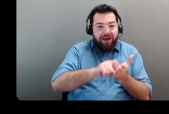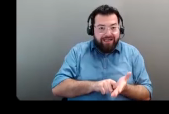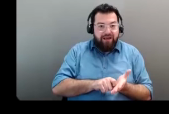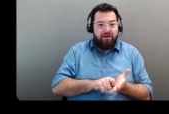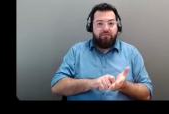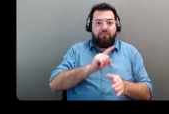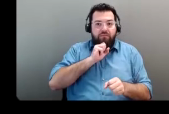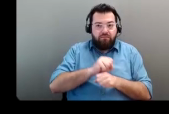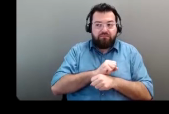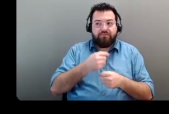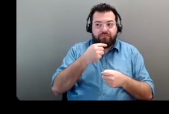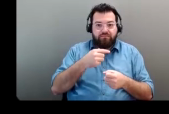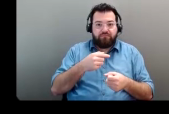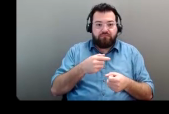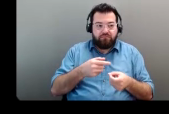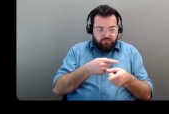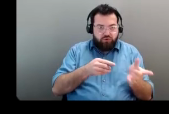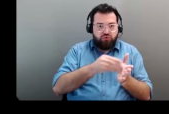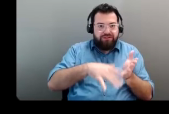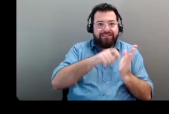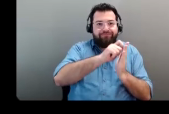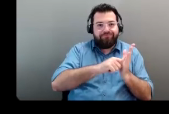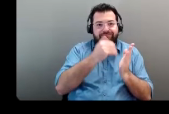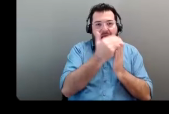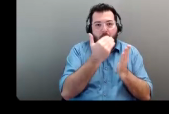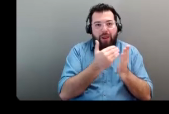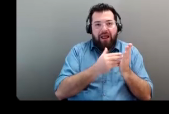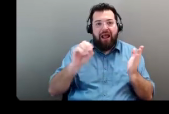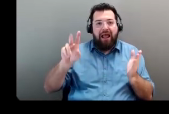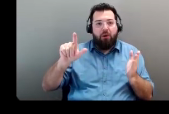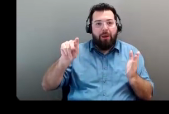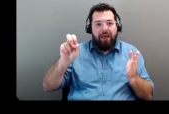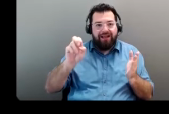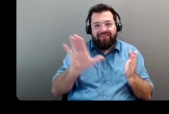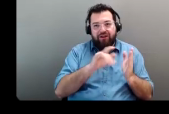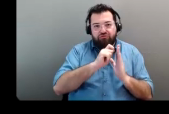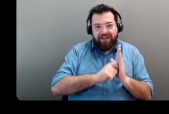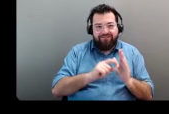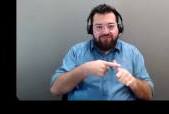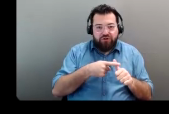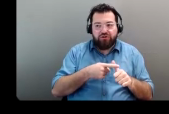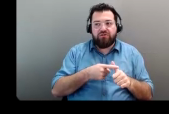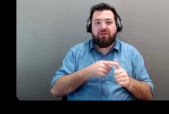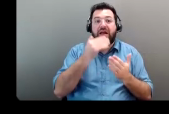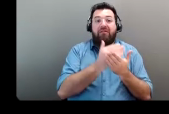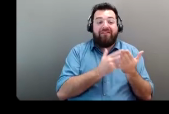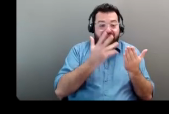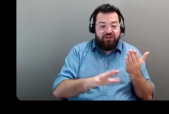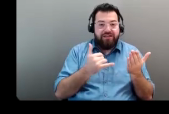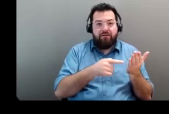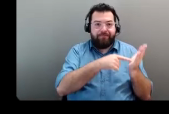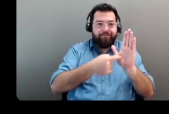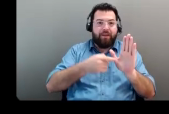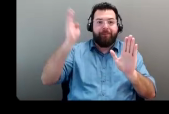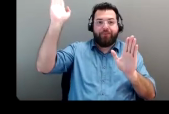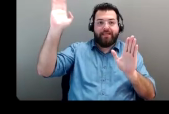actually outline their writing first, like have them think about those things, have them present that outline because then we're